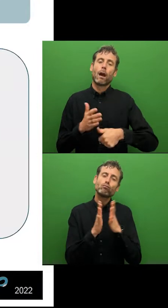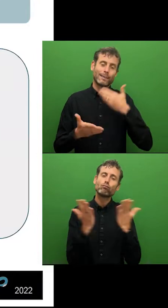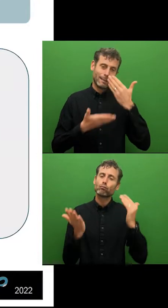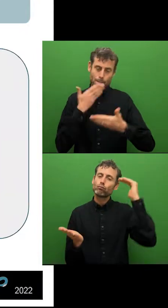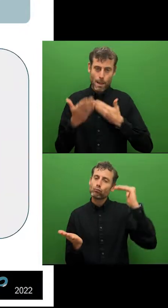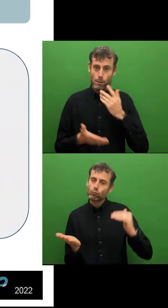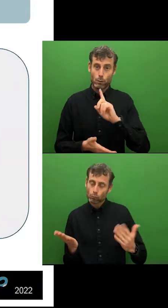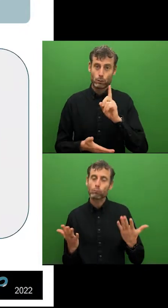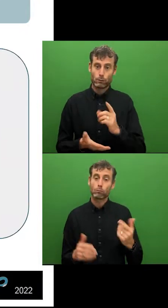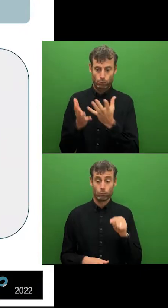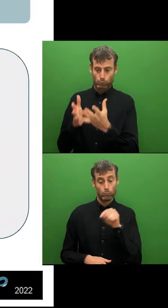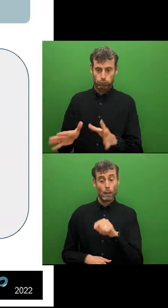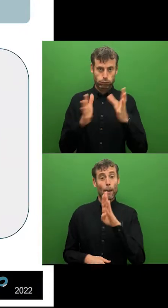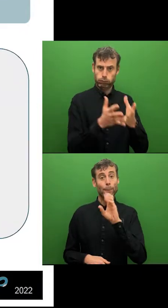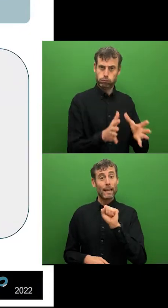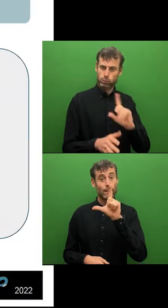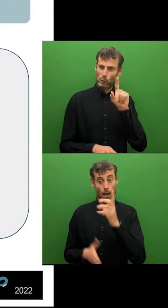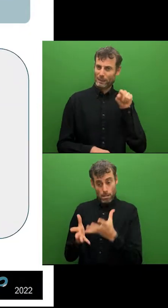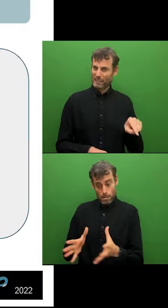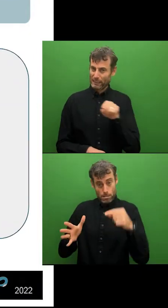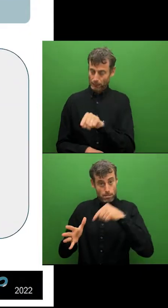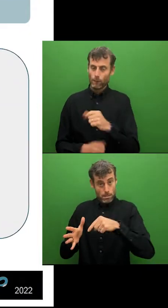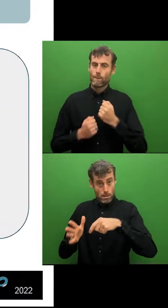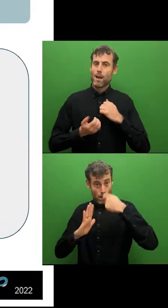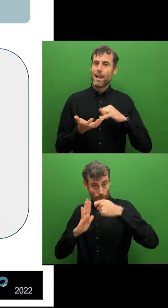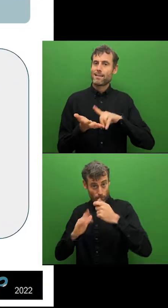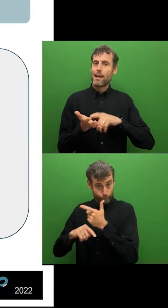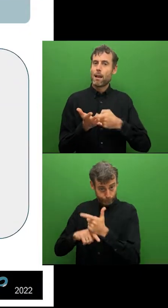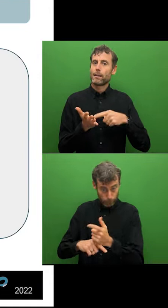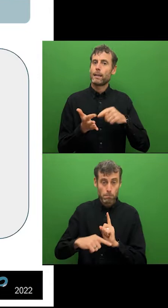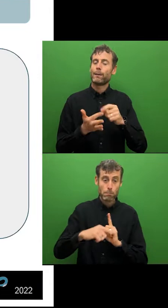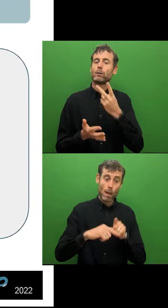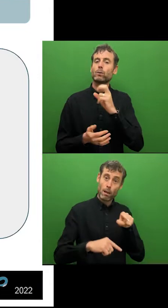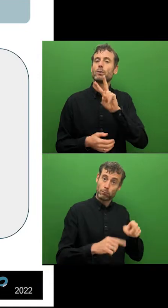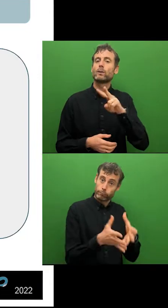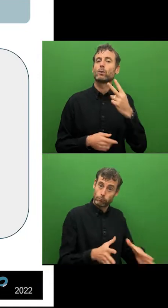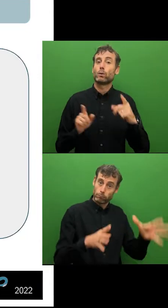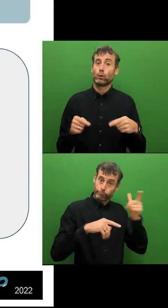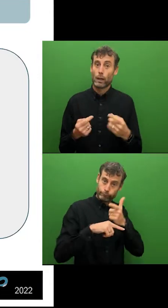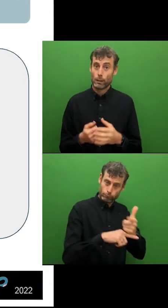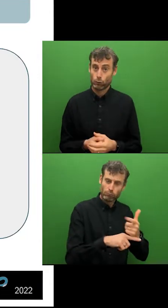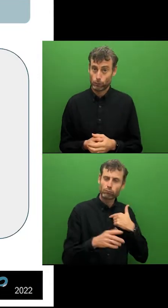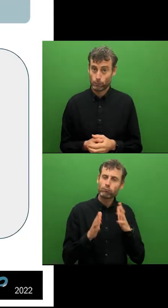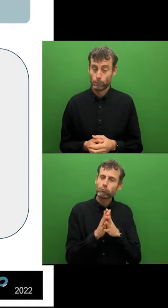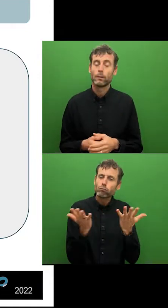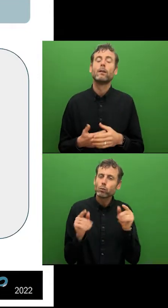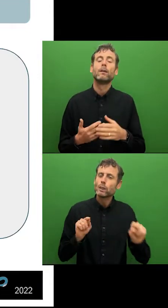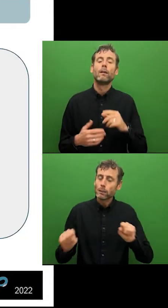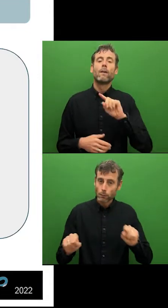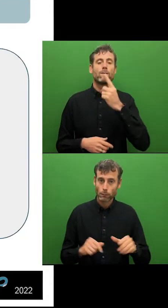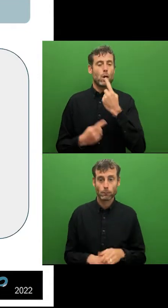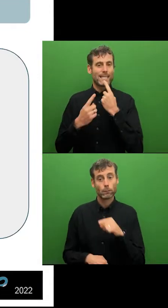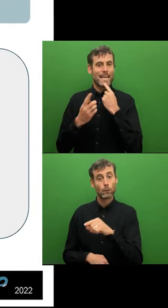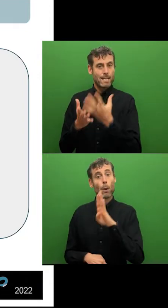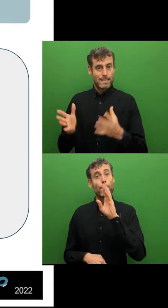Firstly, I will talk about the 2 British Sign Language datasets used for the SLRTP 2022 challenges. The